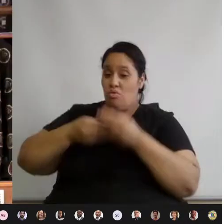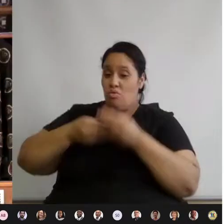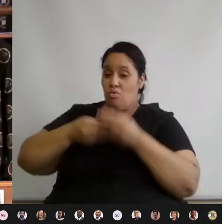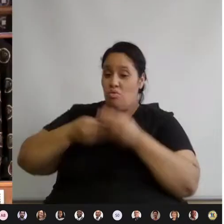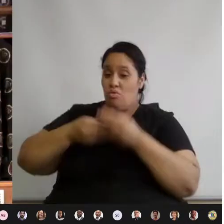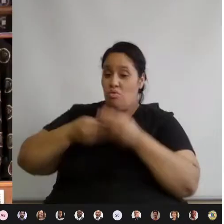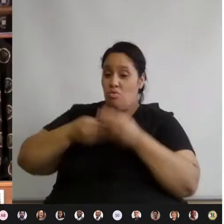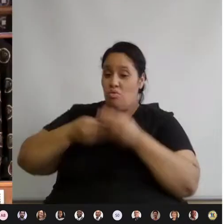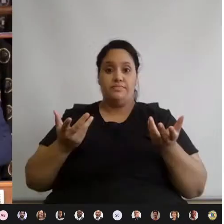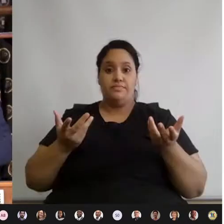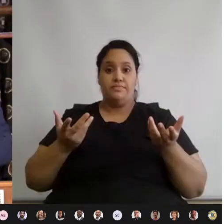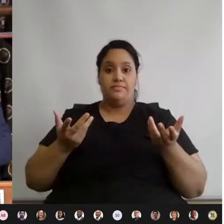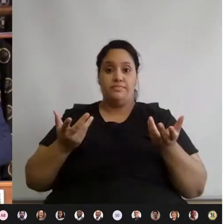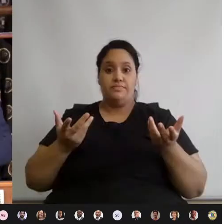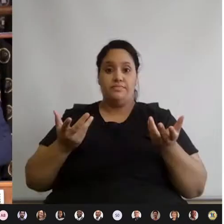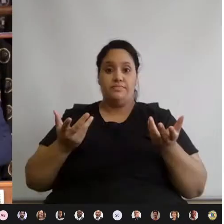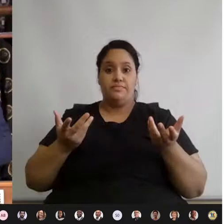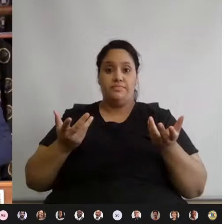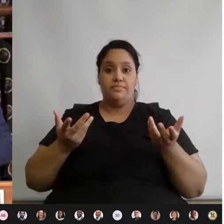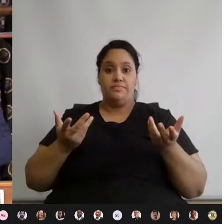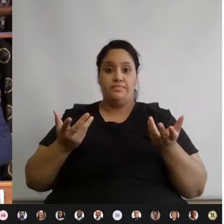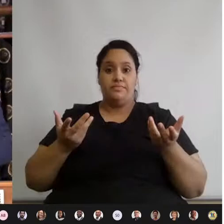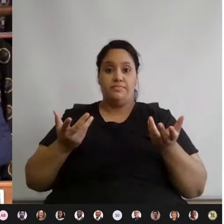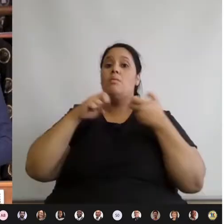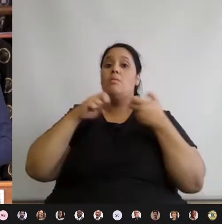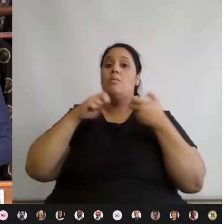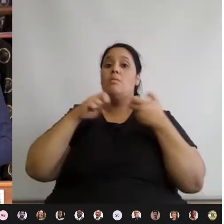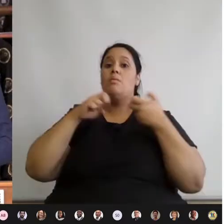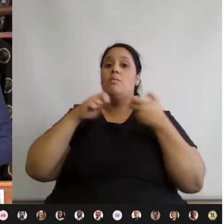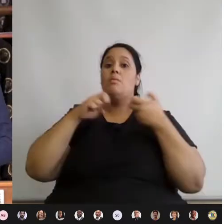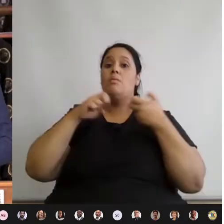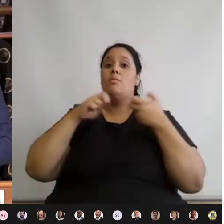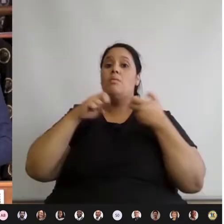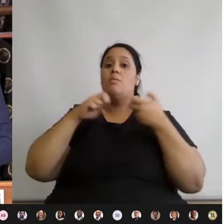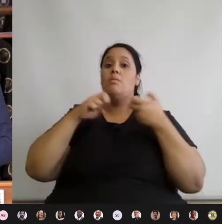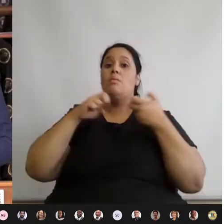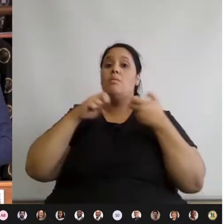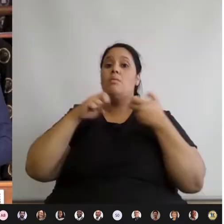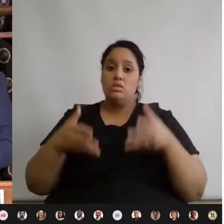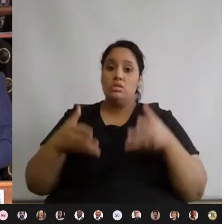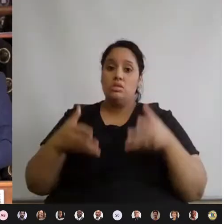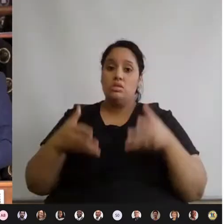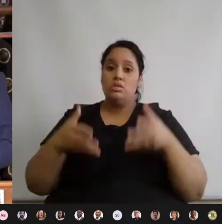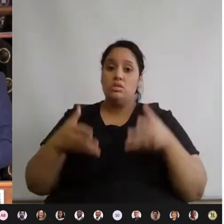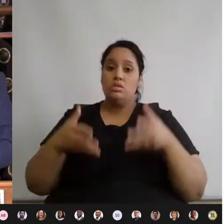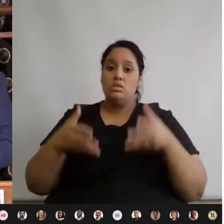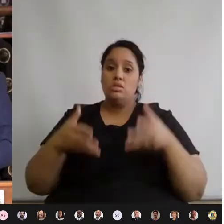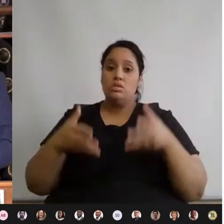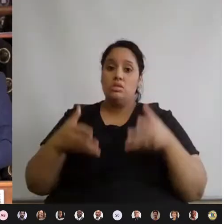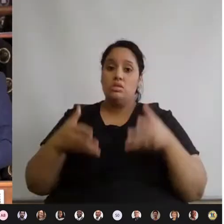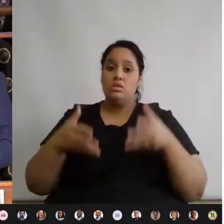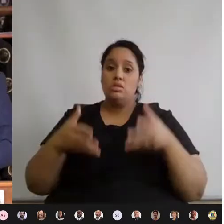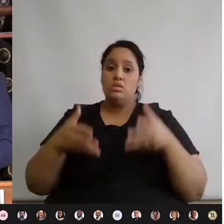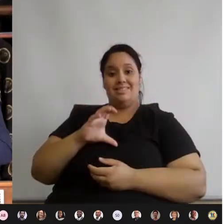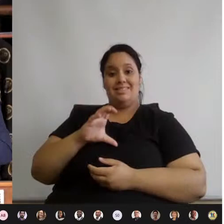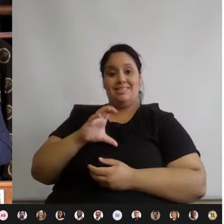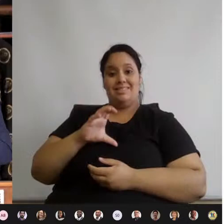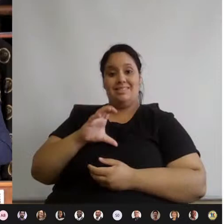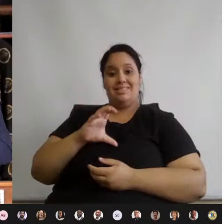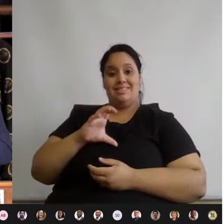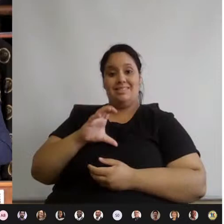I think the big problem with our country at the moment is how the ANC deal with